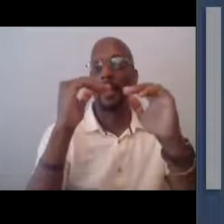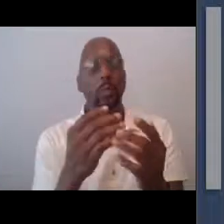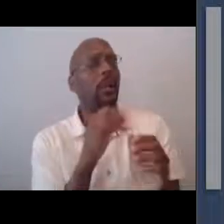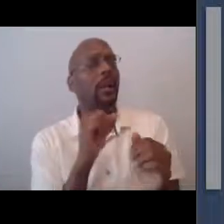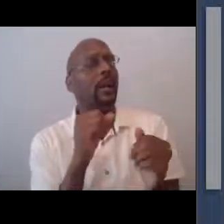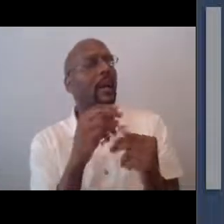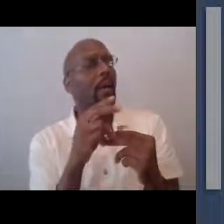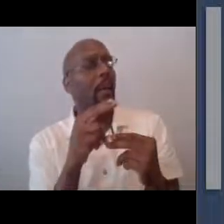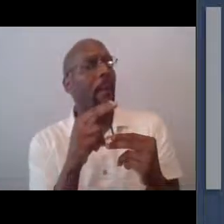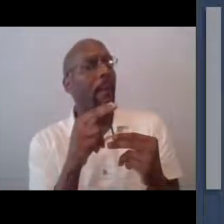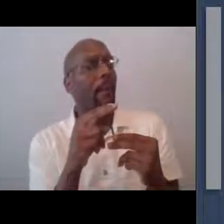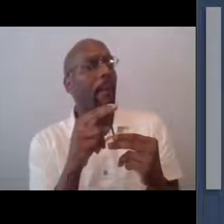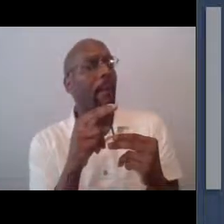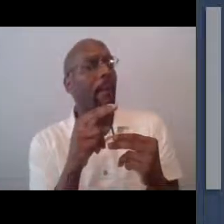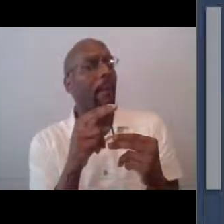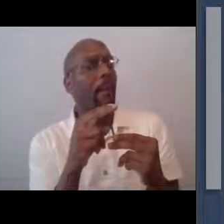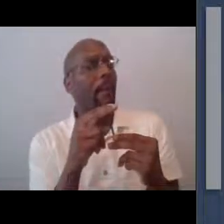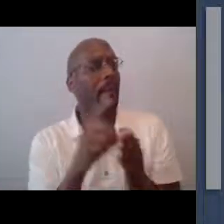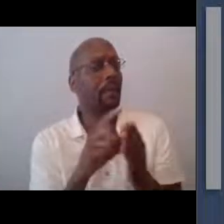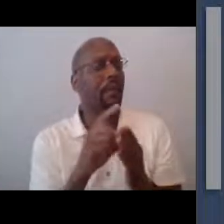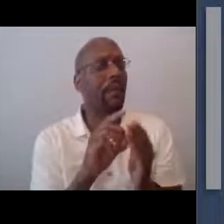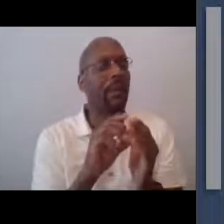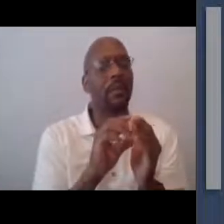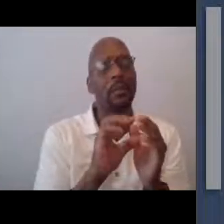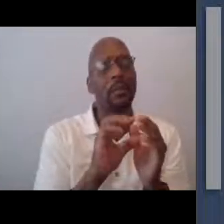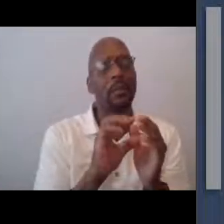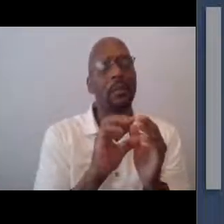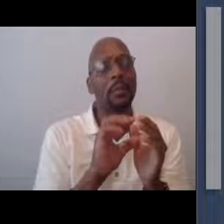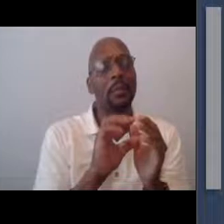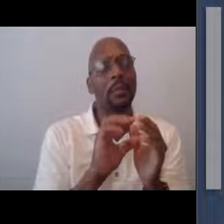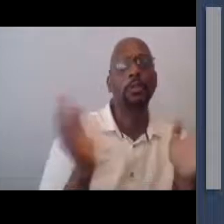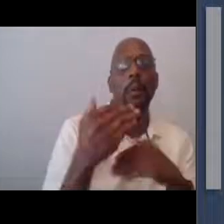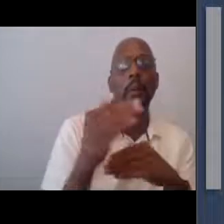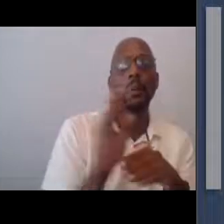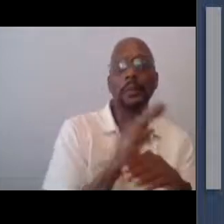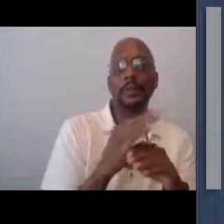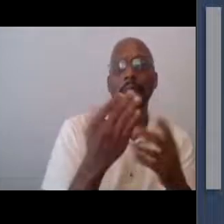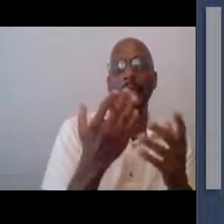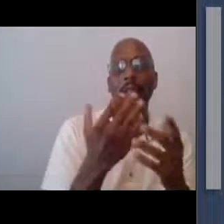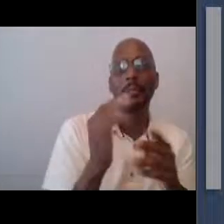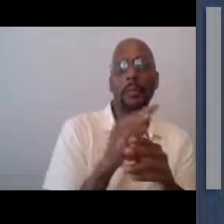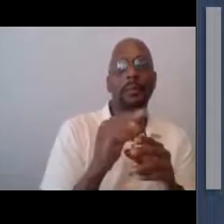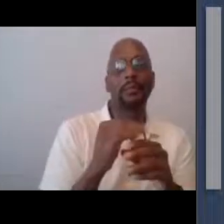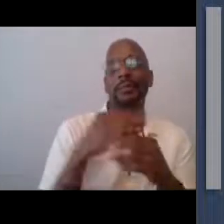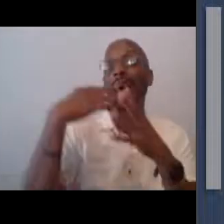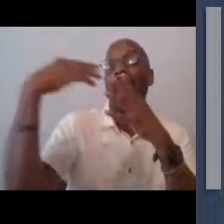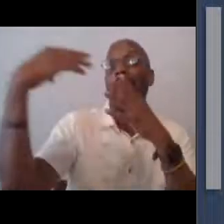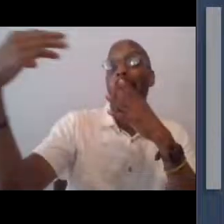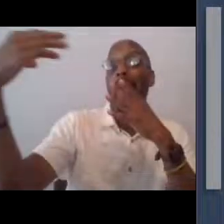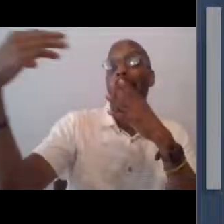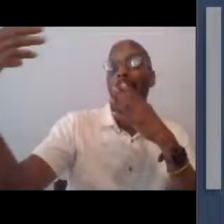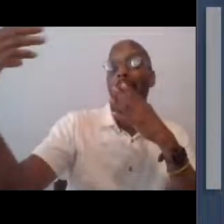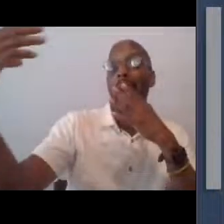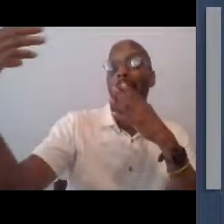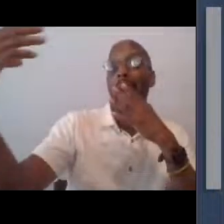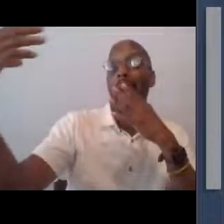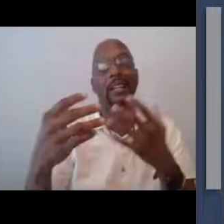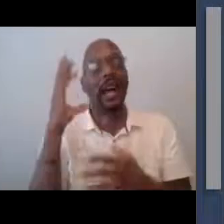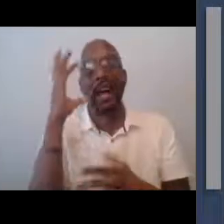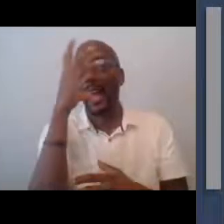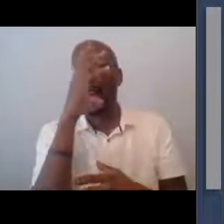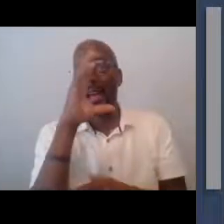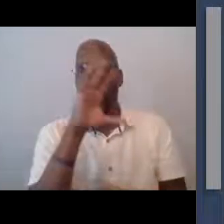the number of small businesses and DBEs and disadvantaged businesses that are out there. You know, African-American